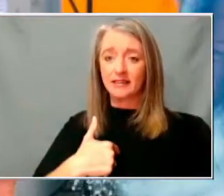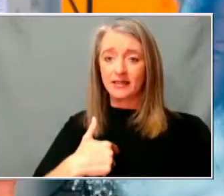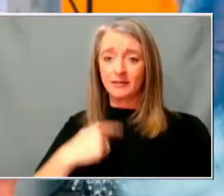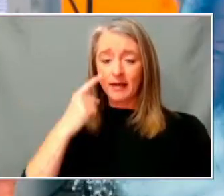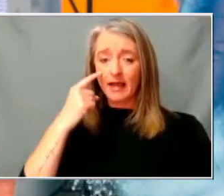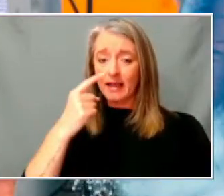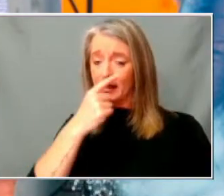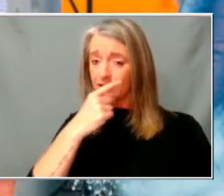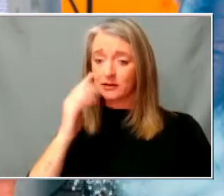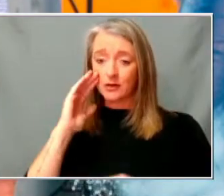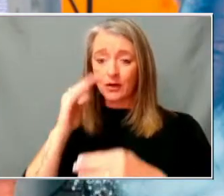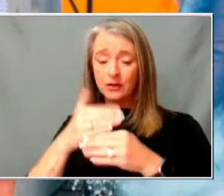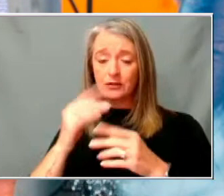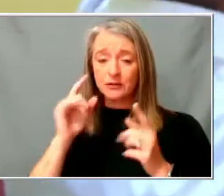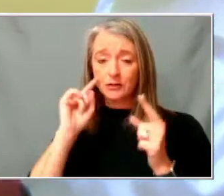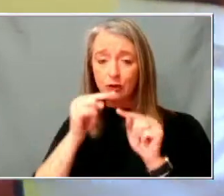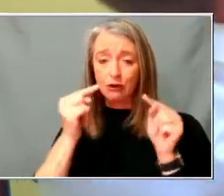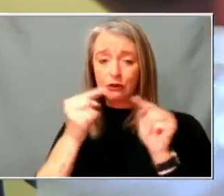bad.